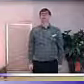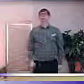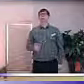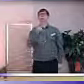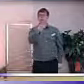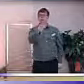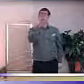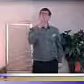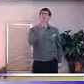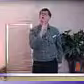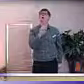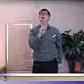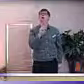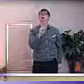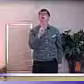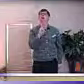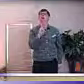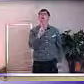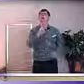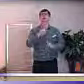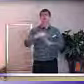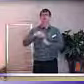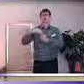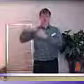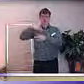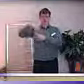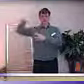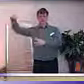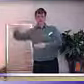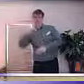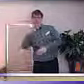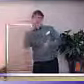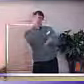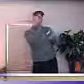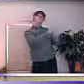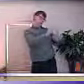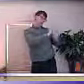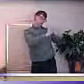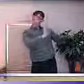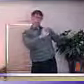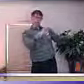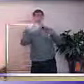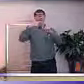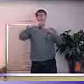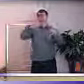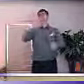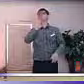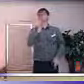You are divinely authorized to be.